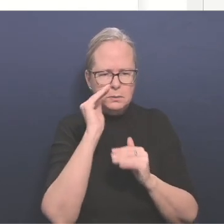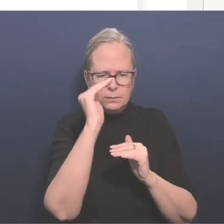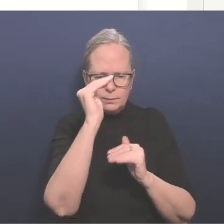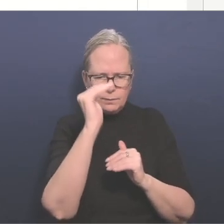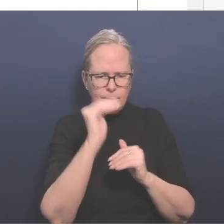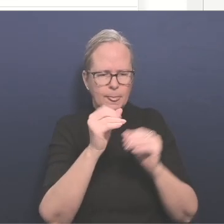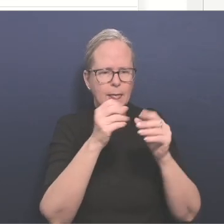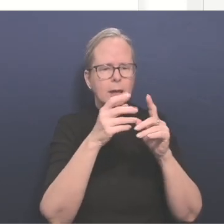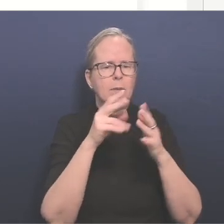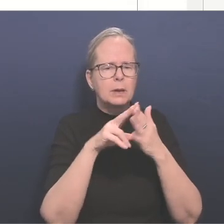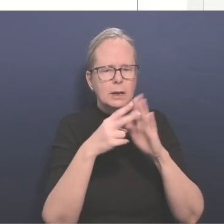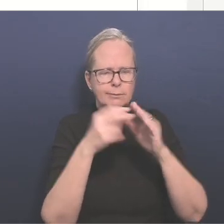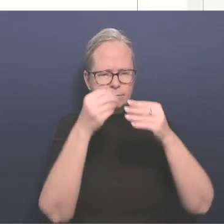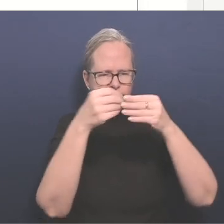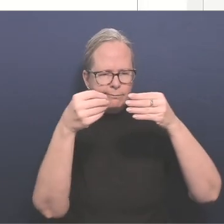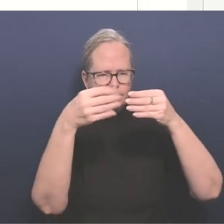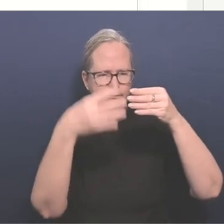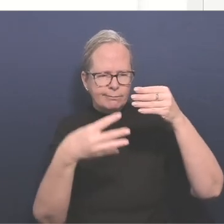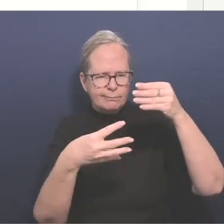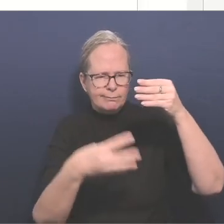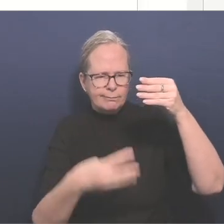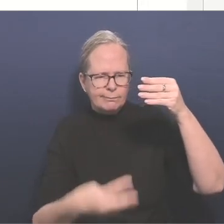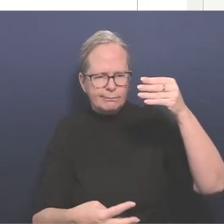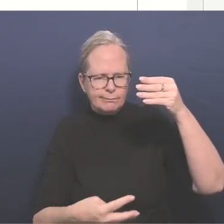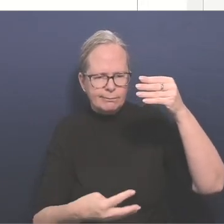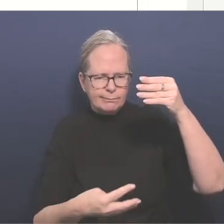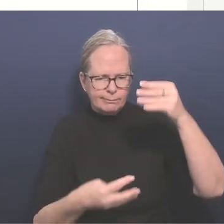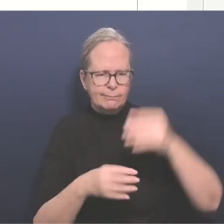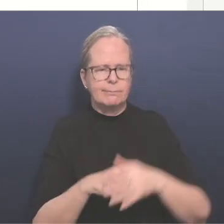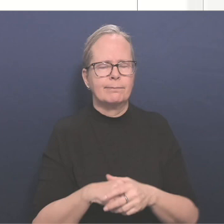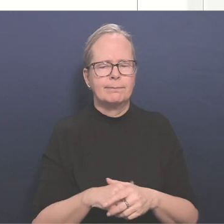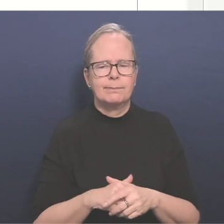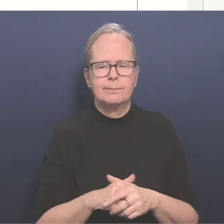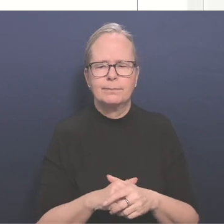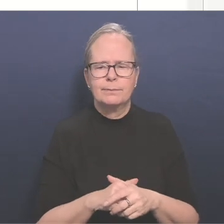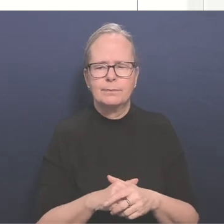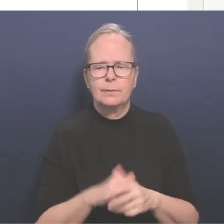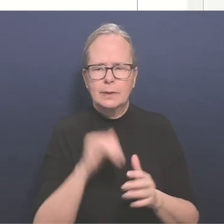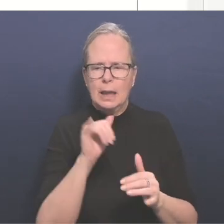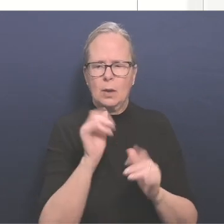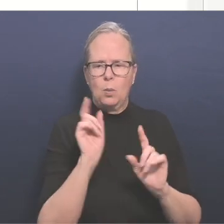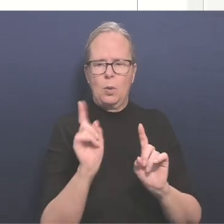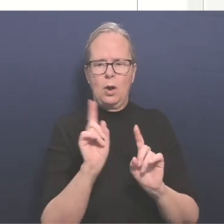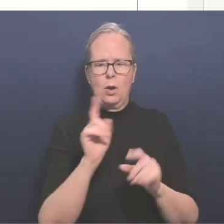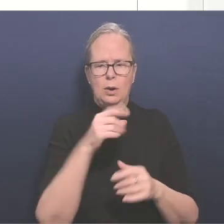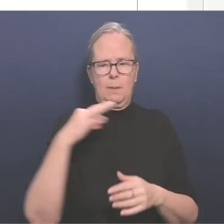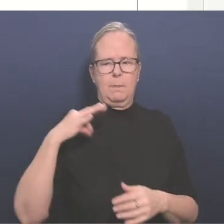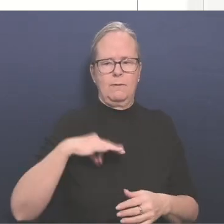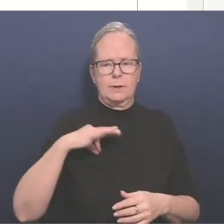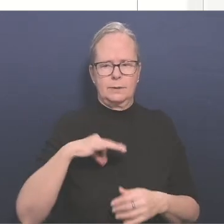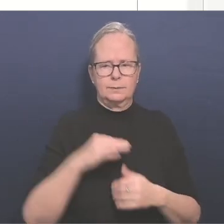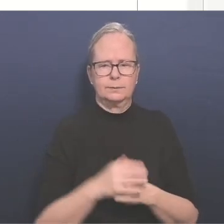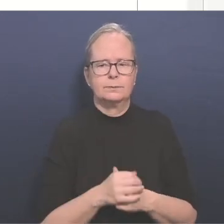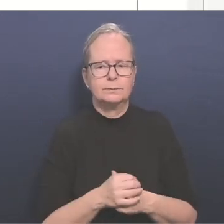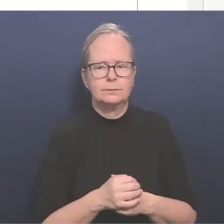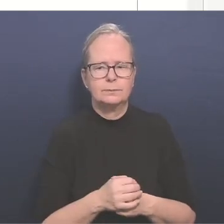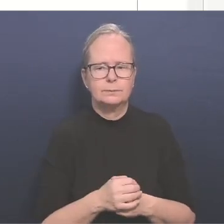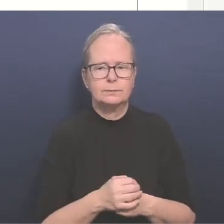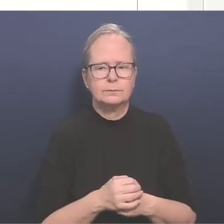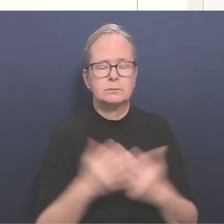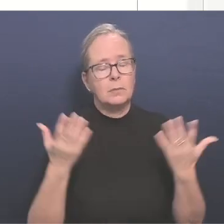So I would also, because Aisha has a child, she's also entitled to